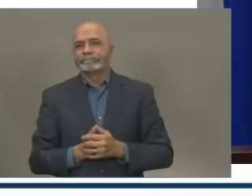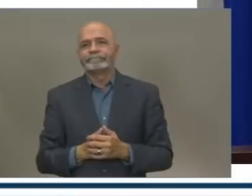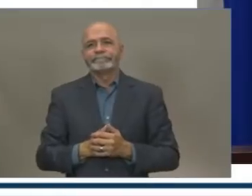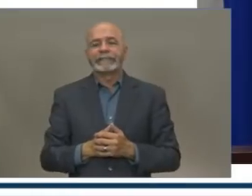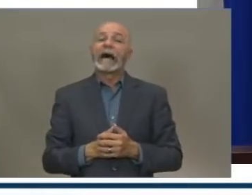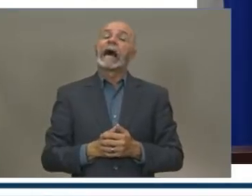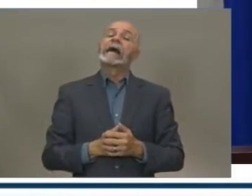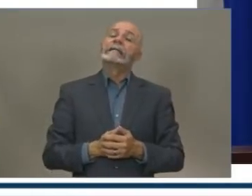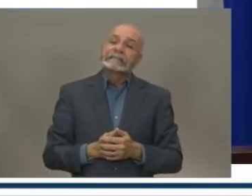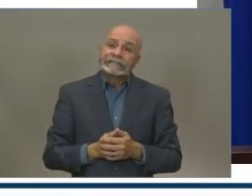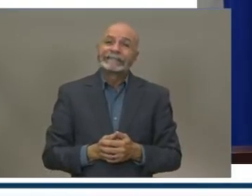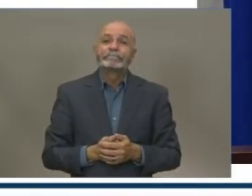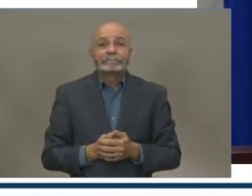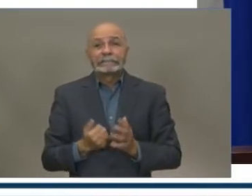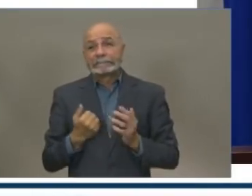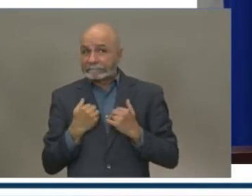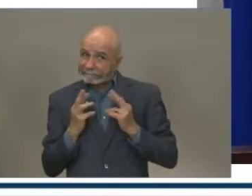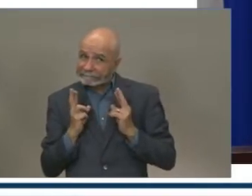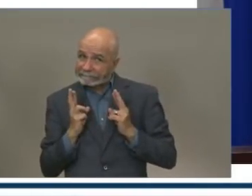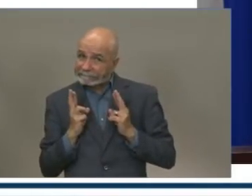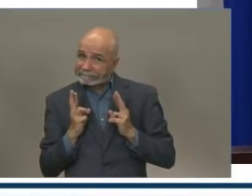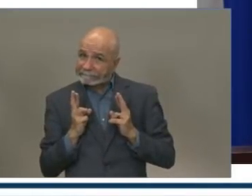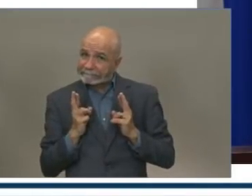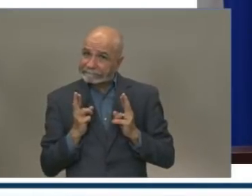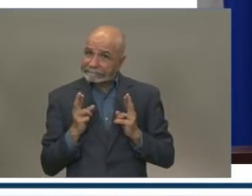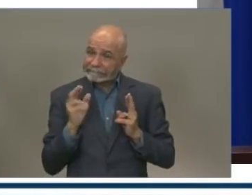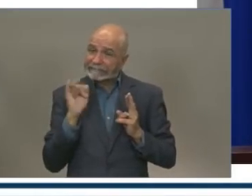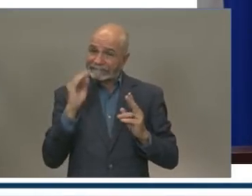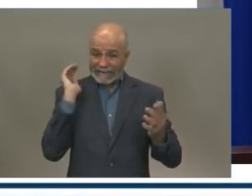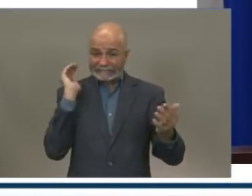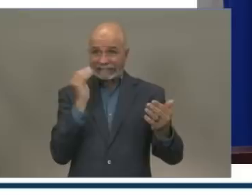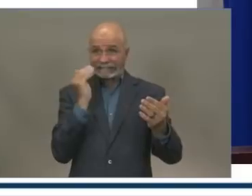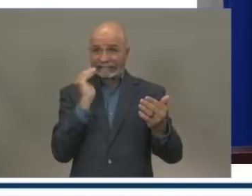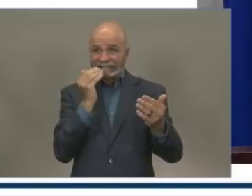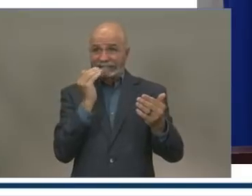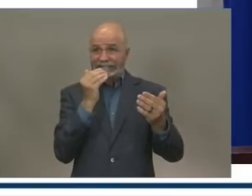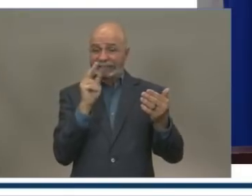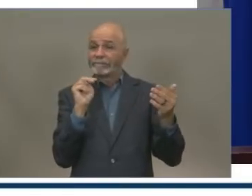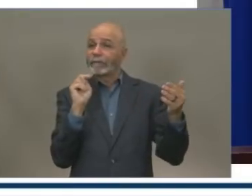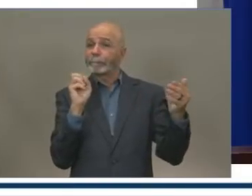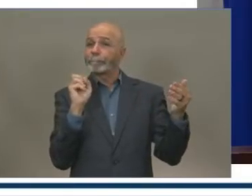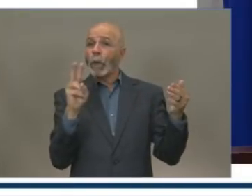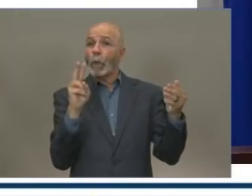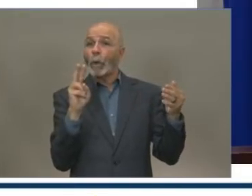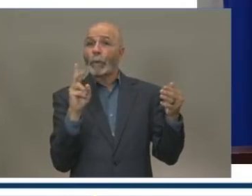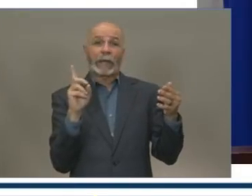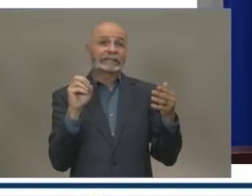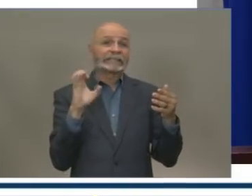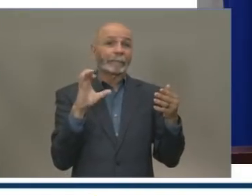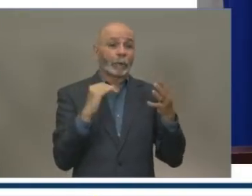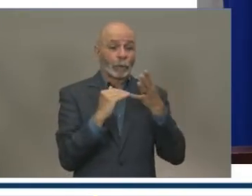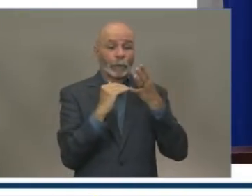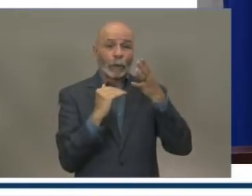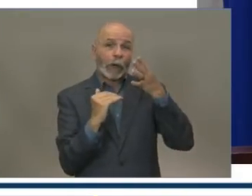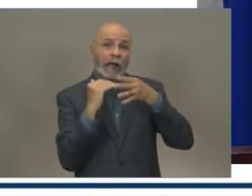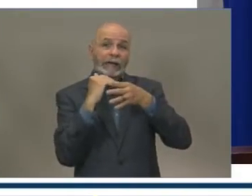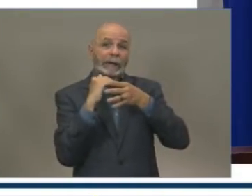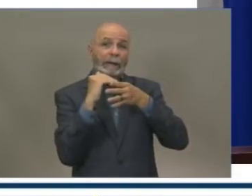I'm hopeful that by the time we get there, late November into December, that we'll have even, we'll be coming out of the fourth